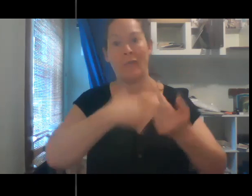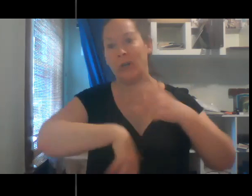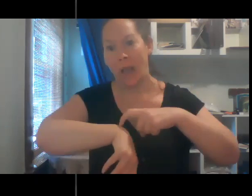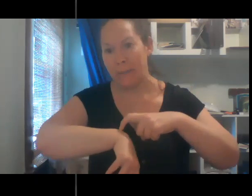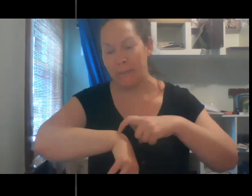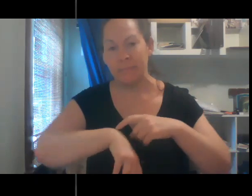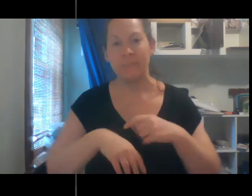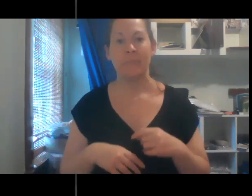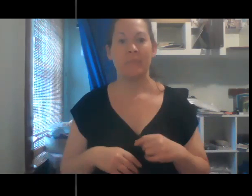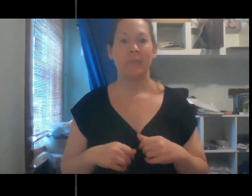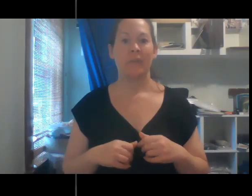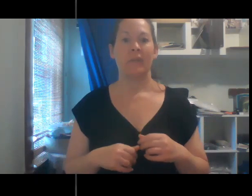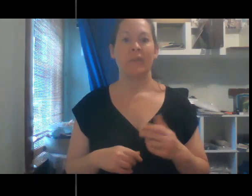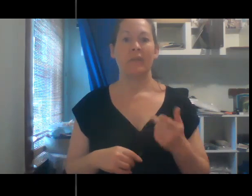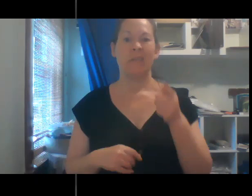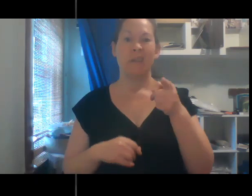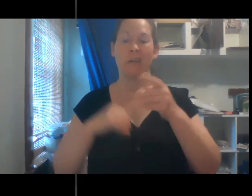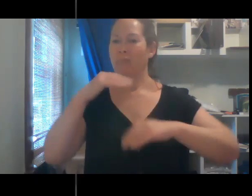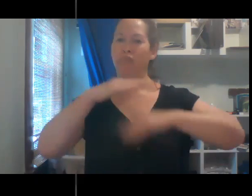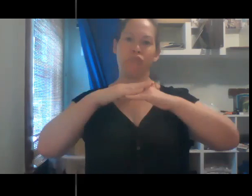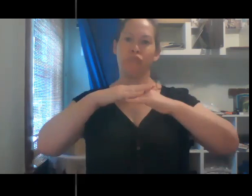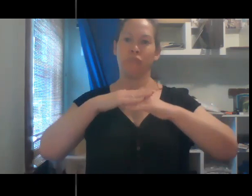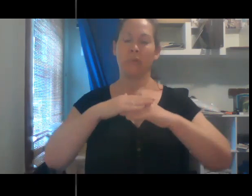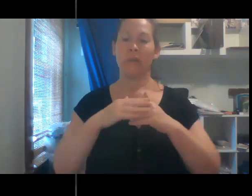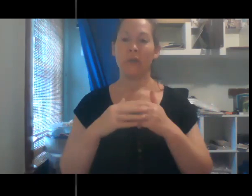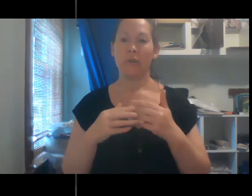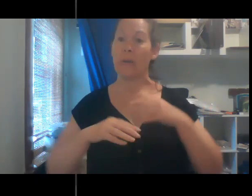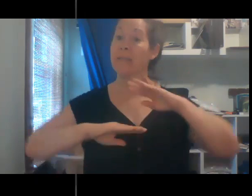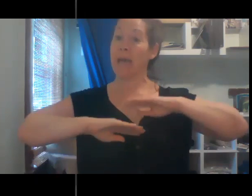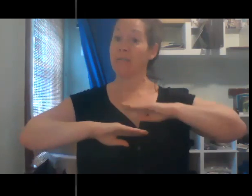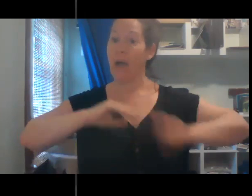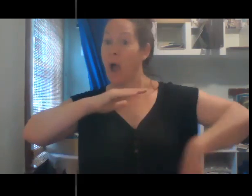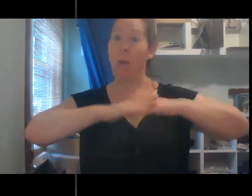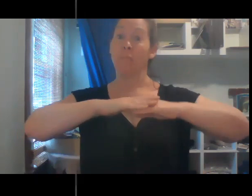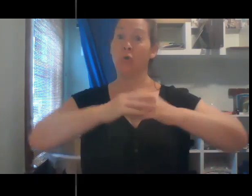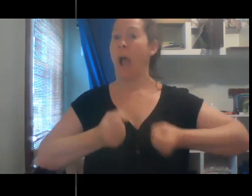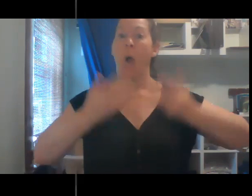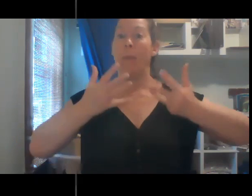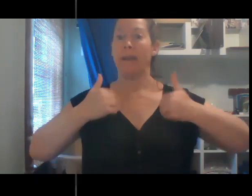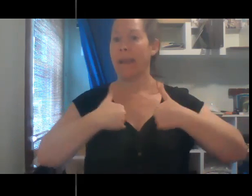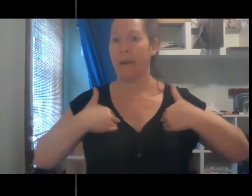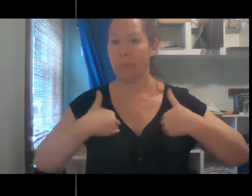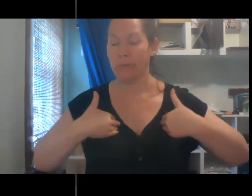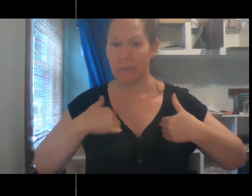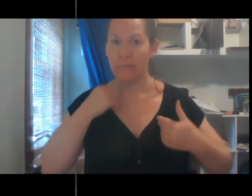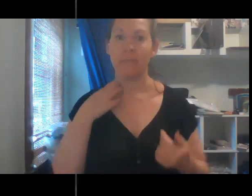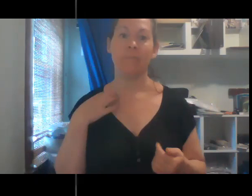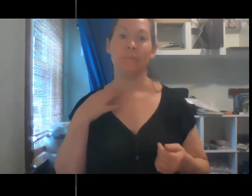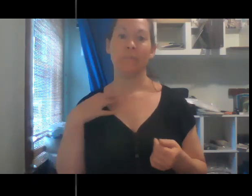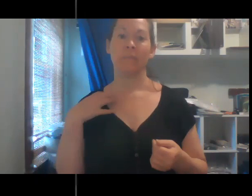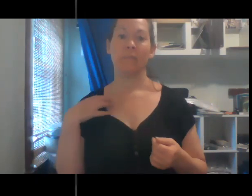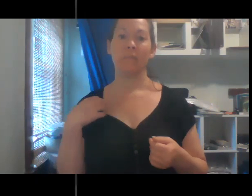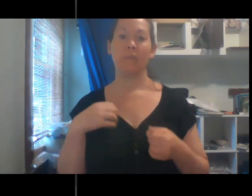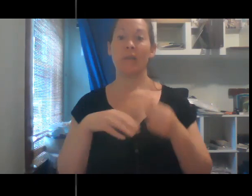at most, will be that carrying capacity, whatever the environment can handle, divided